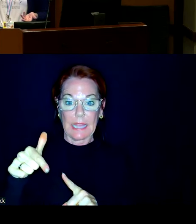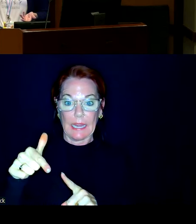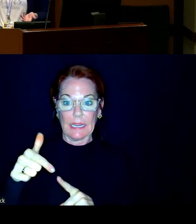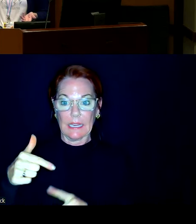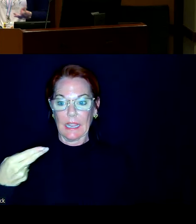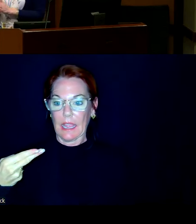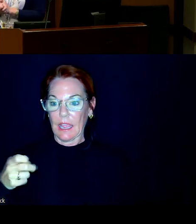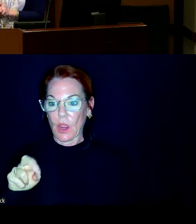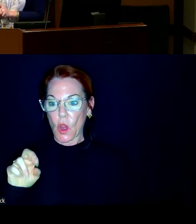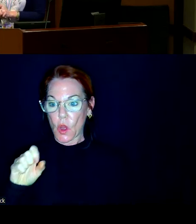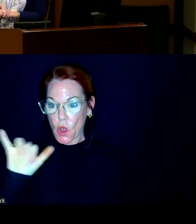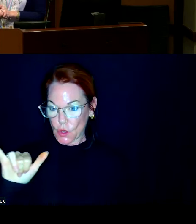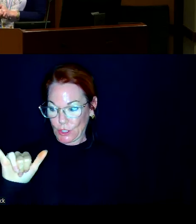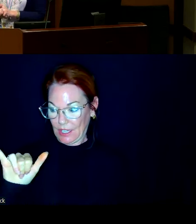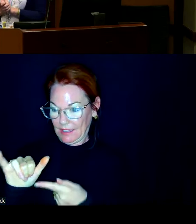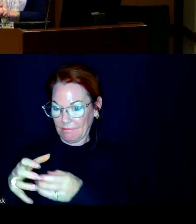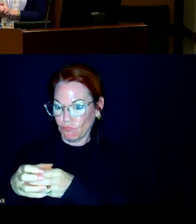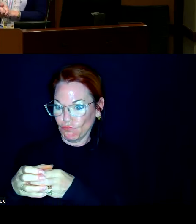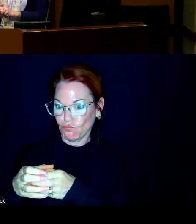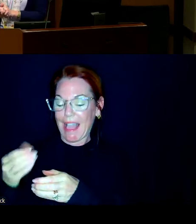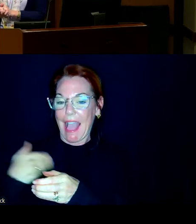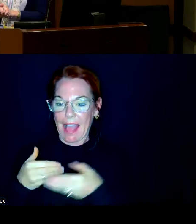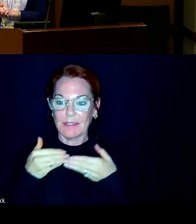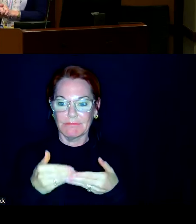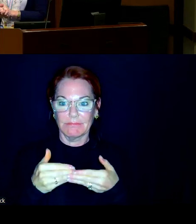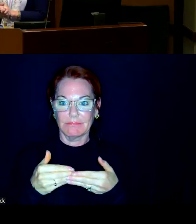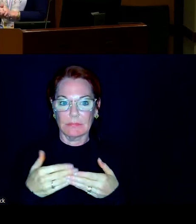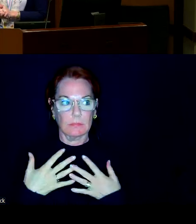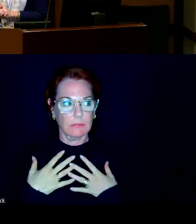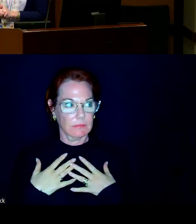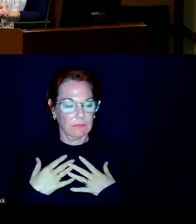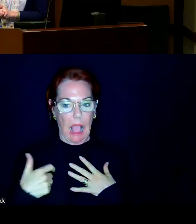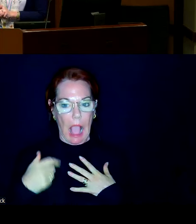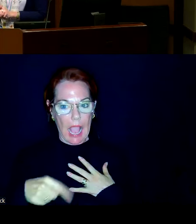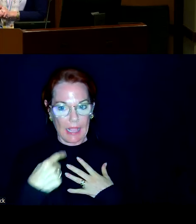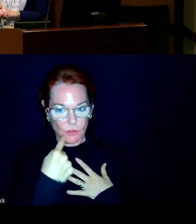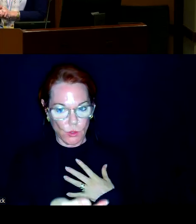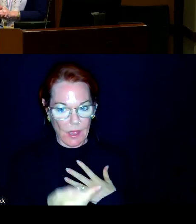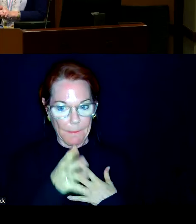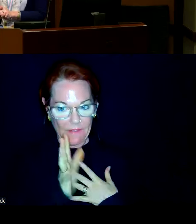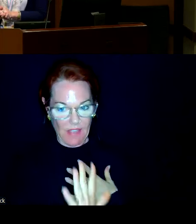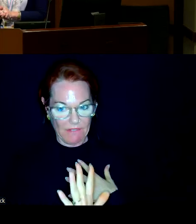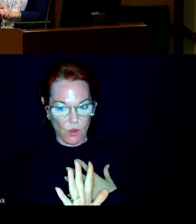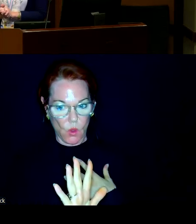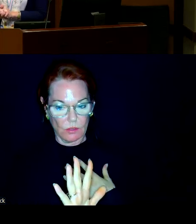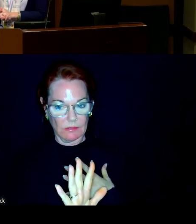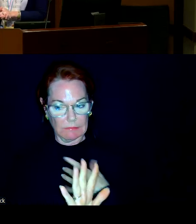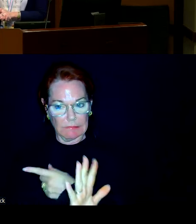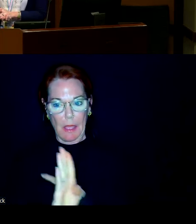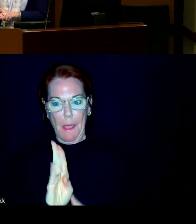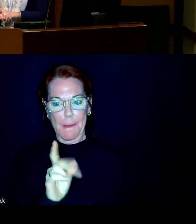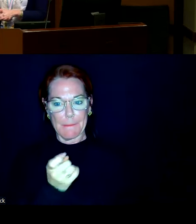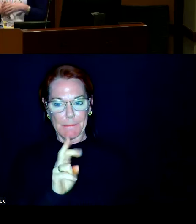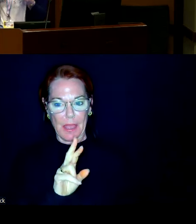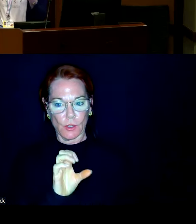Hershey Kiss. You are not gonna tell my 5-year-old that Buttercup is a boy. Buttercup